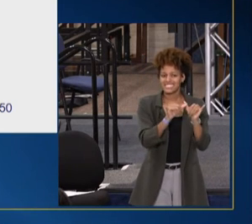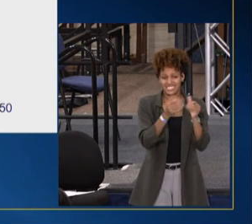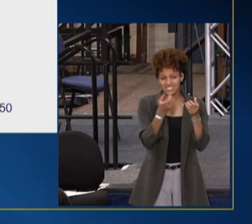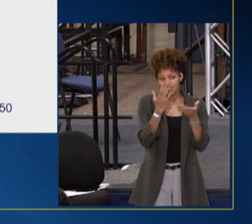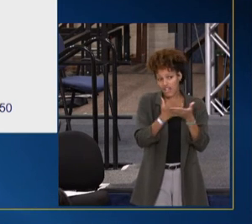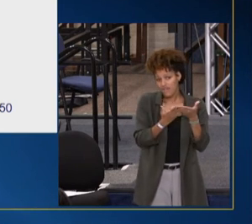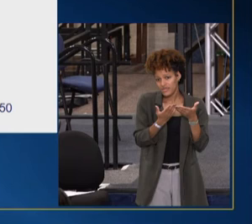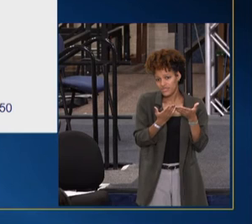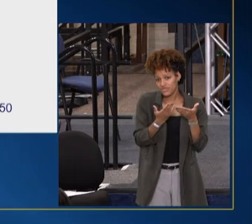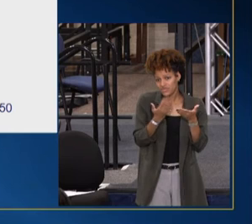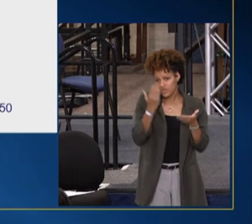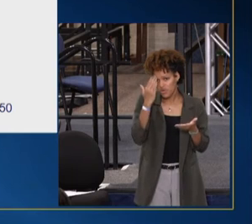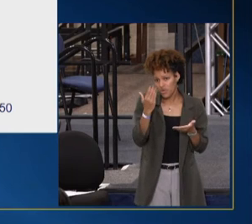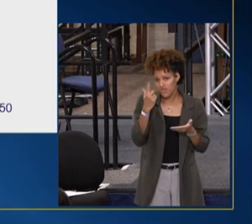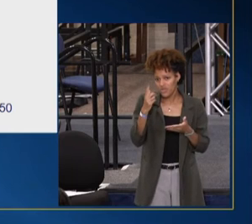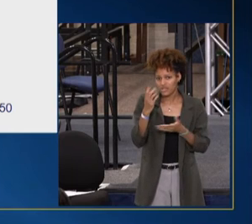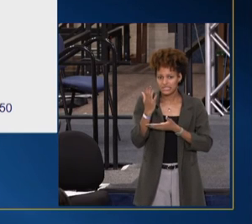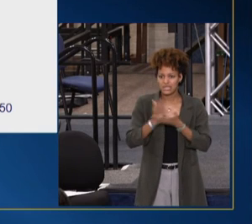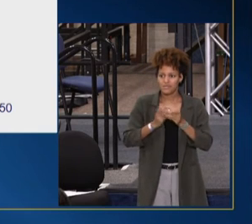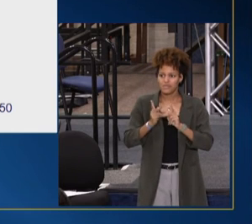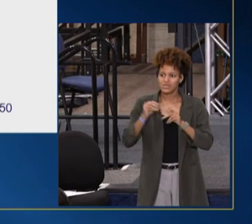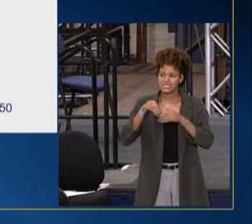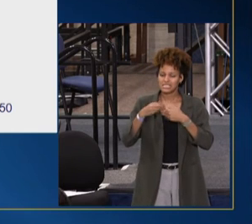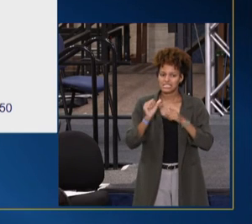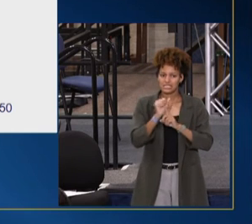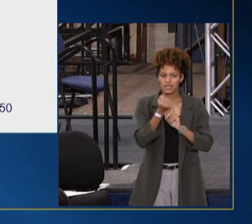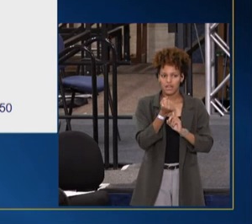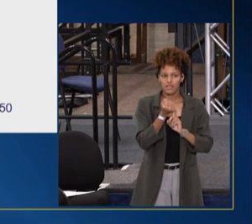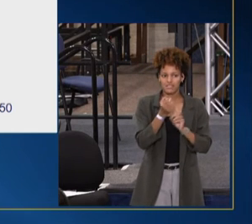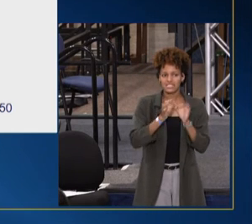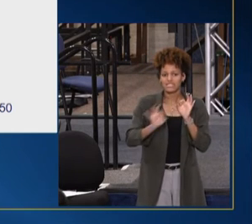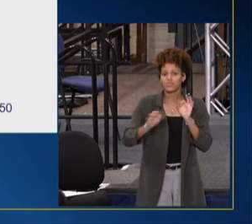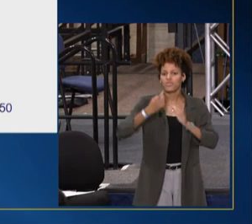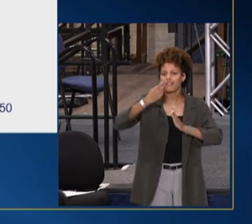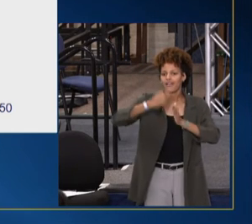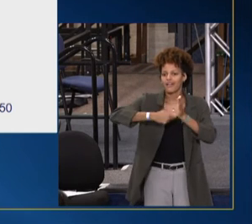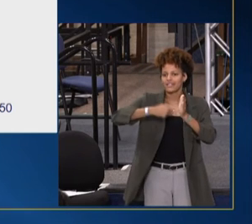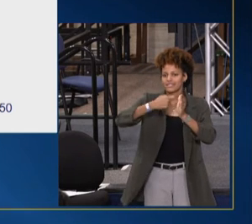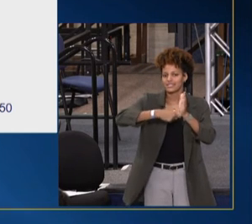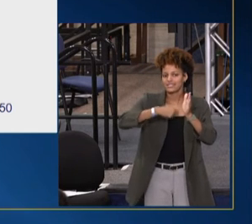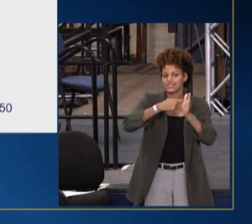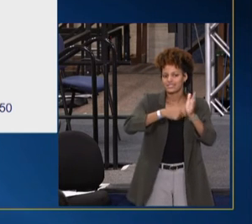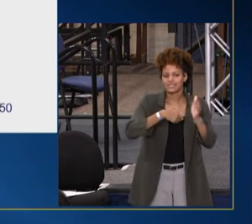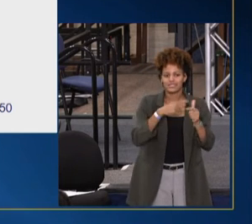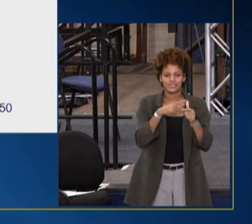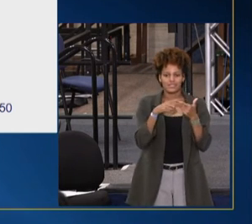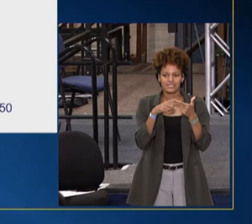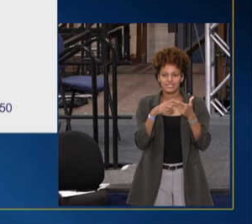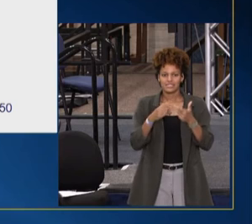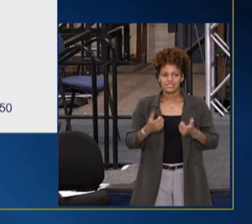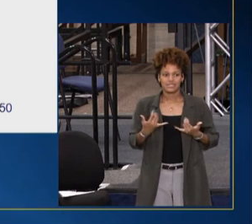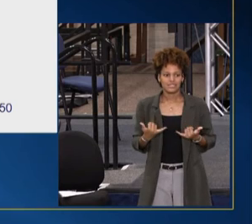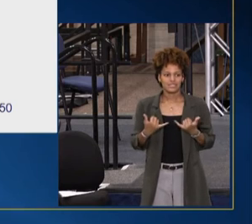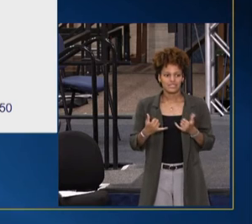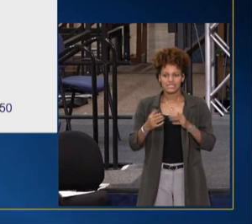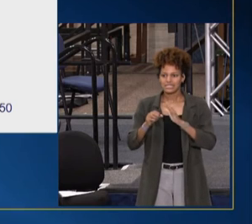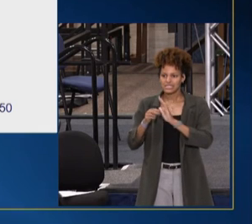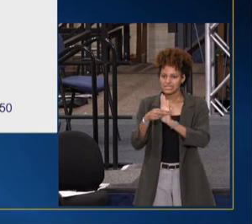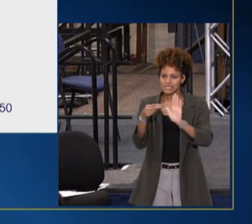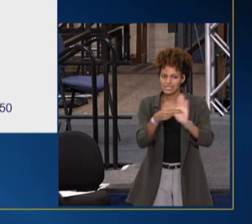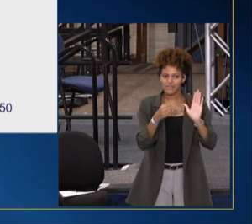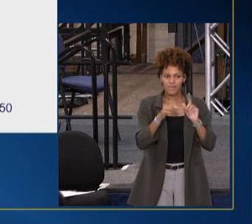common, for anybody in our society. The simple cost, the existing stigma about receiving mental health